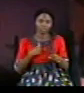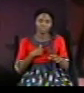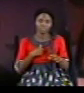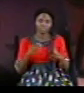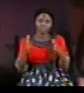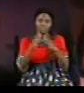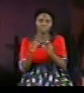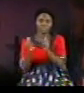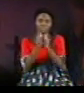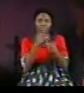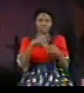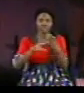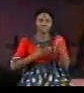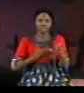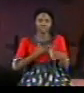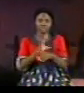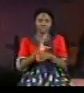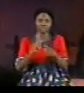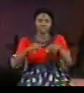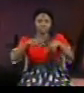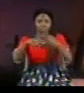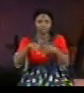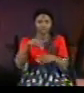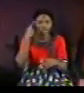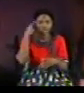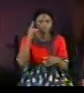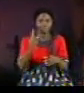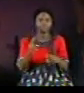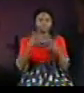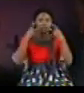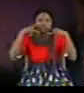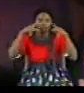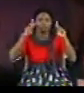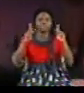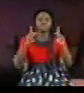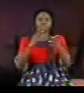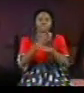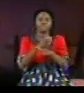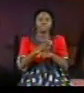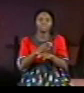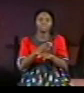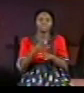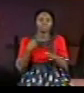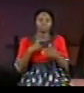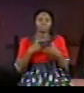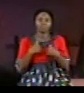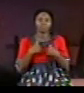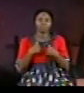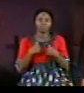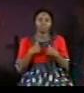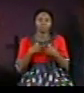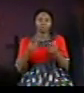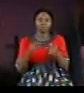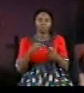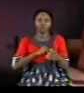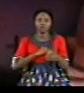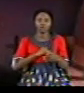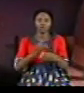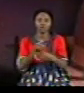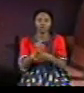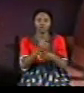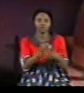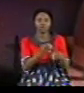to go out for publicity. After we have prayed, then I share the anvil